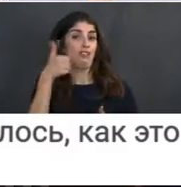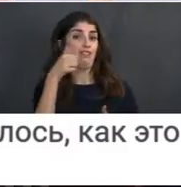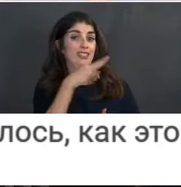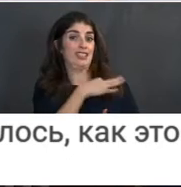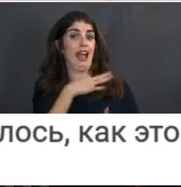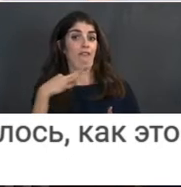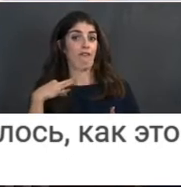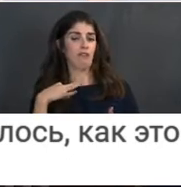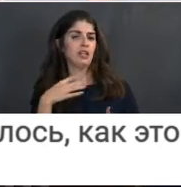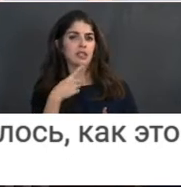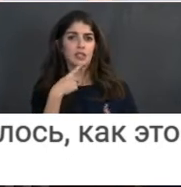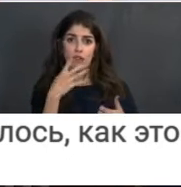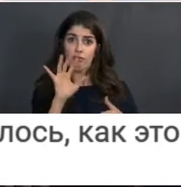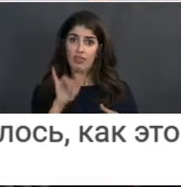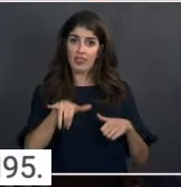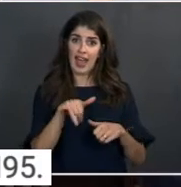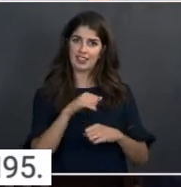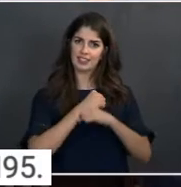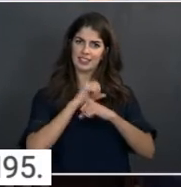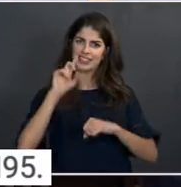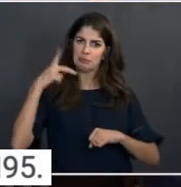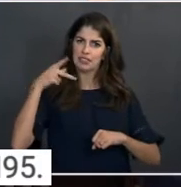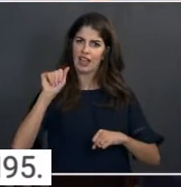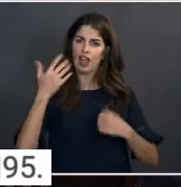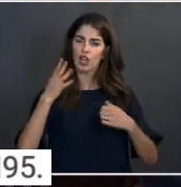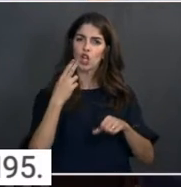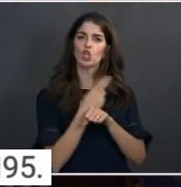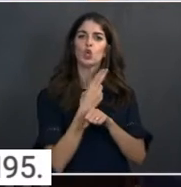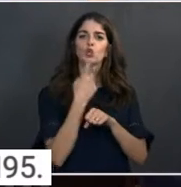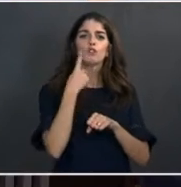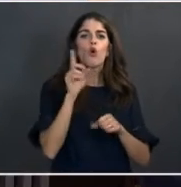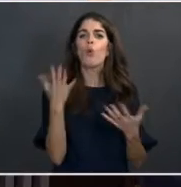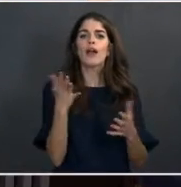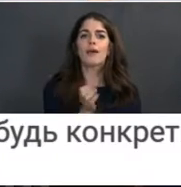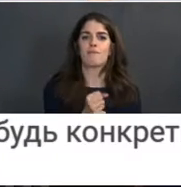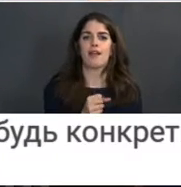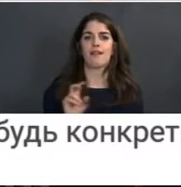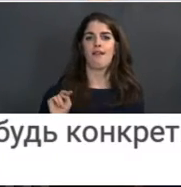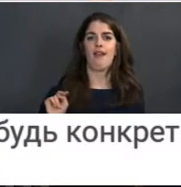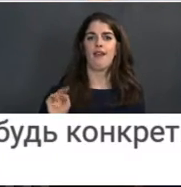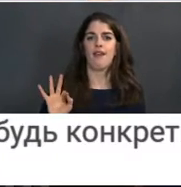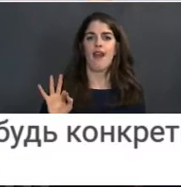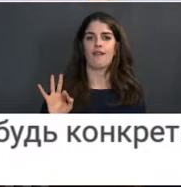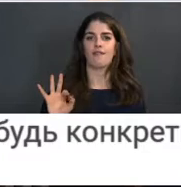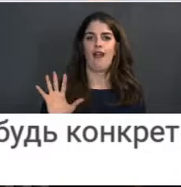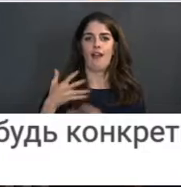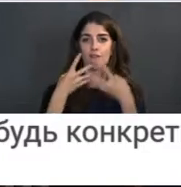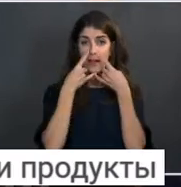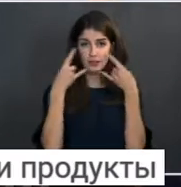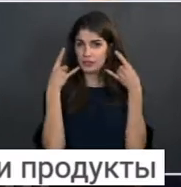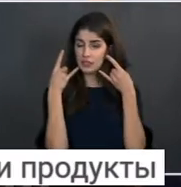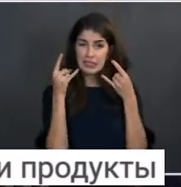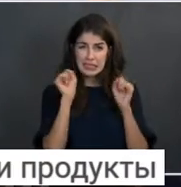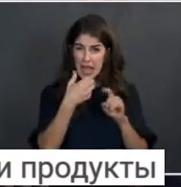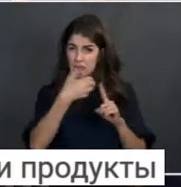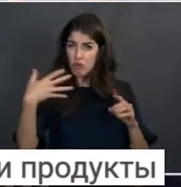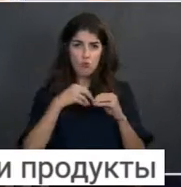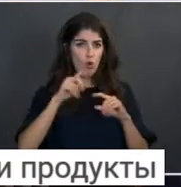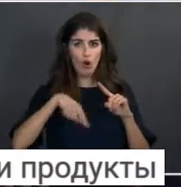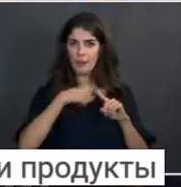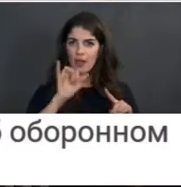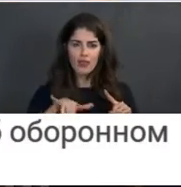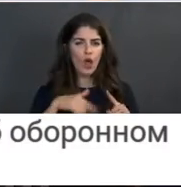suggested that it was being used as it relates to the production of N95 masks. Is there anything specific you can tell us on that, or any other